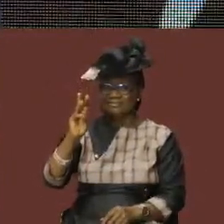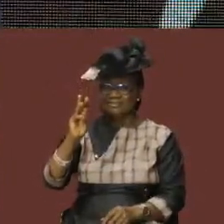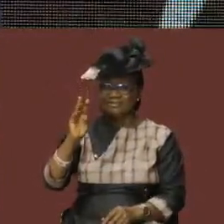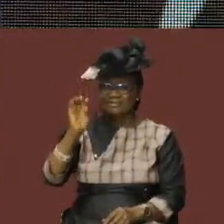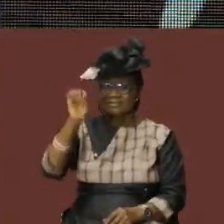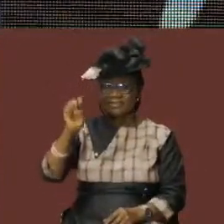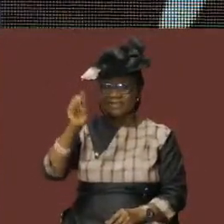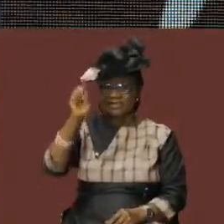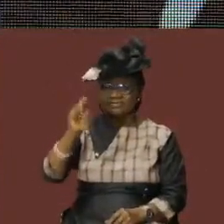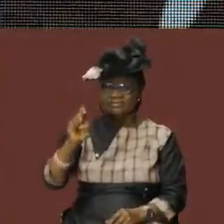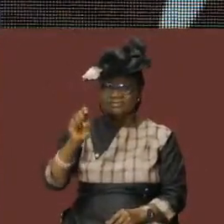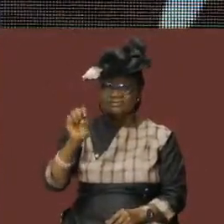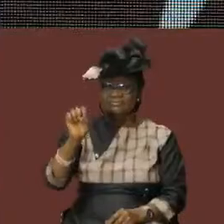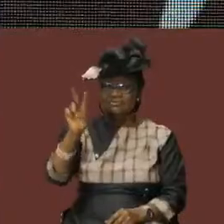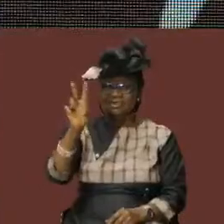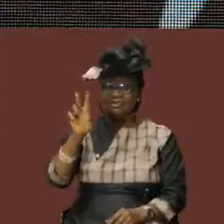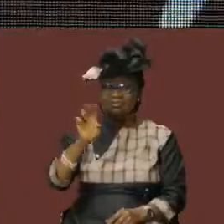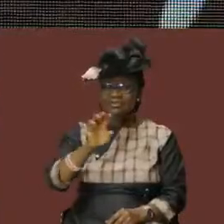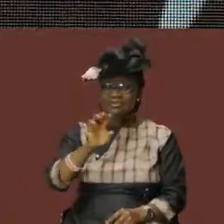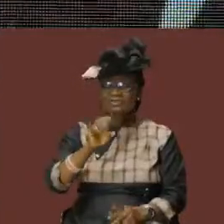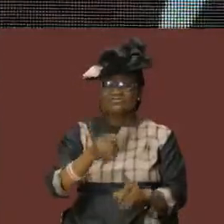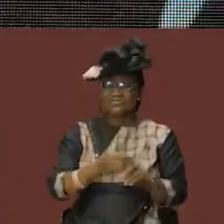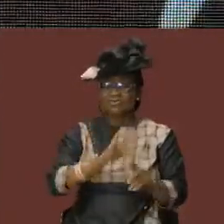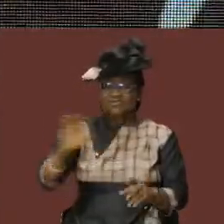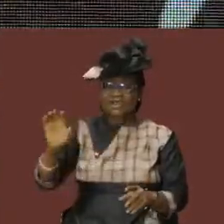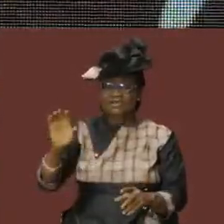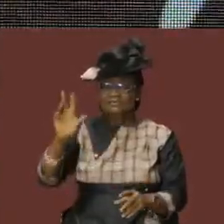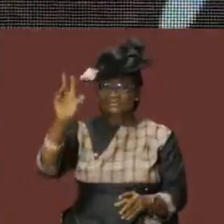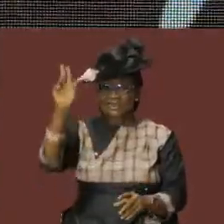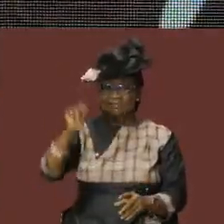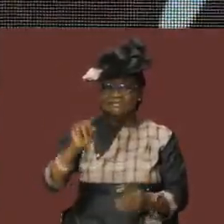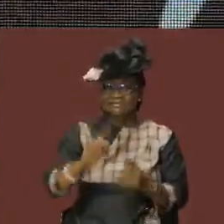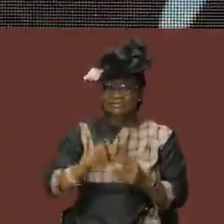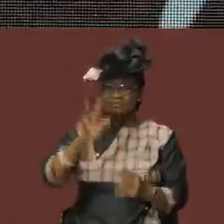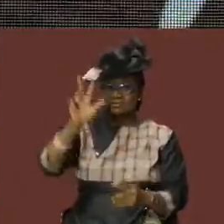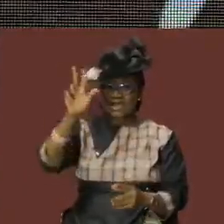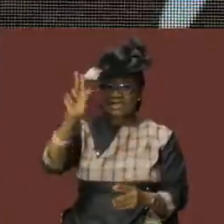Exodus 12 from verse 30 to 36.